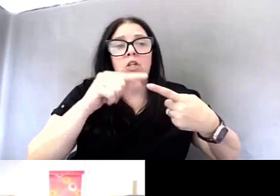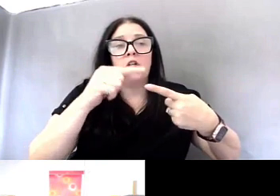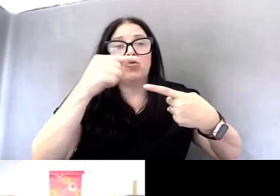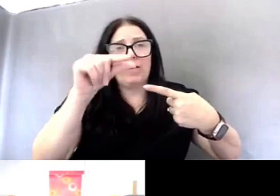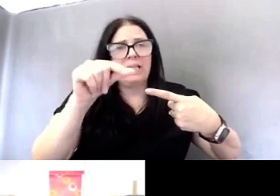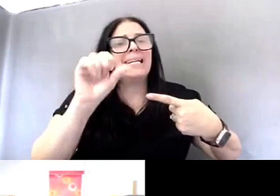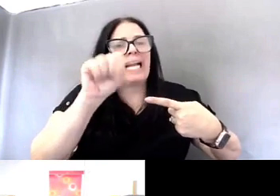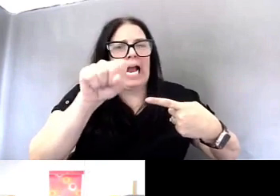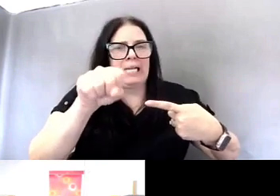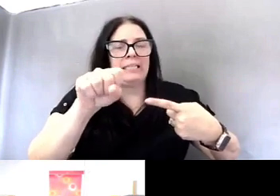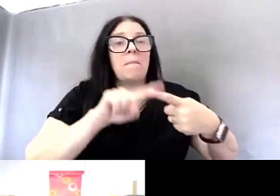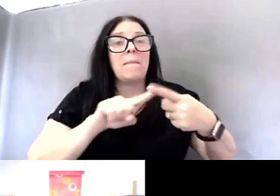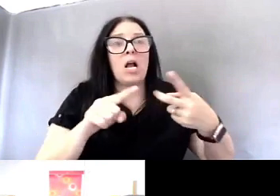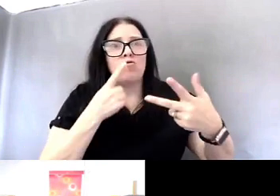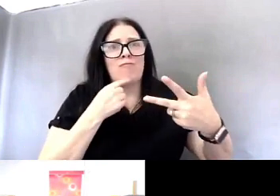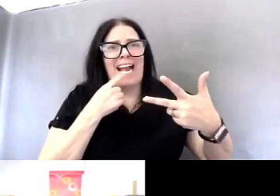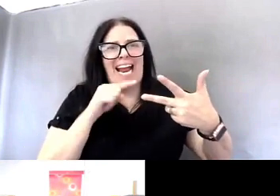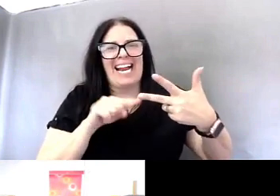and proprietary.